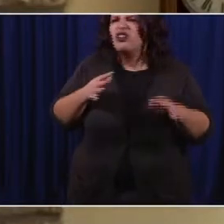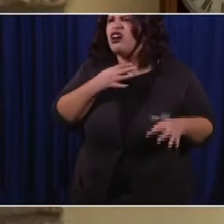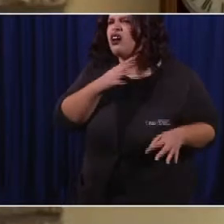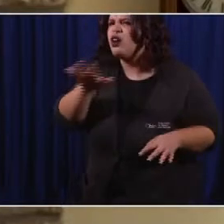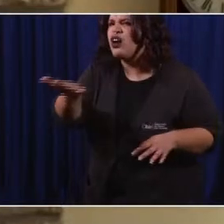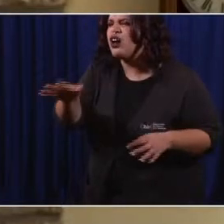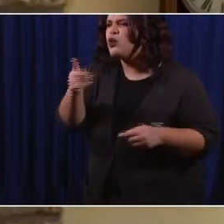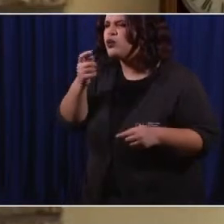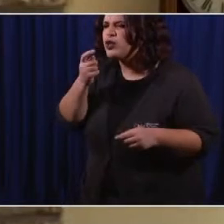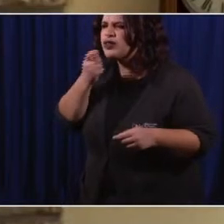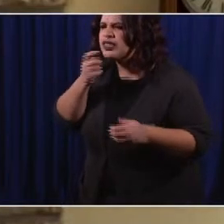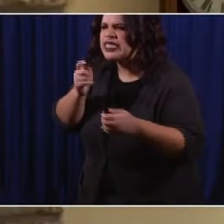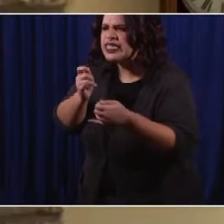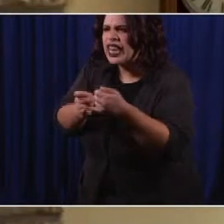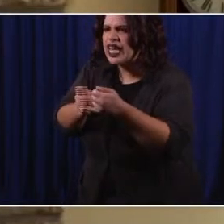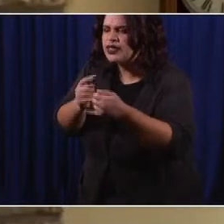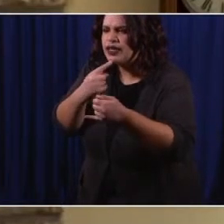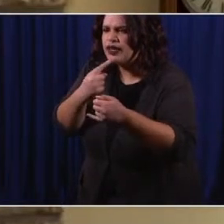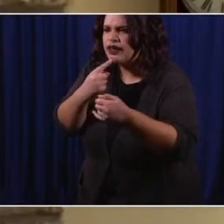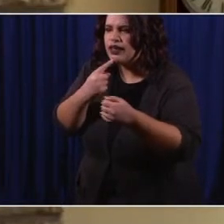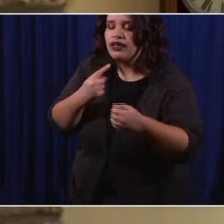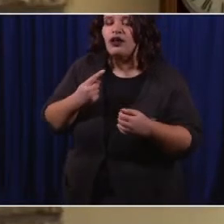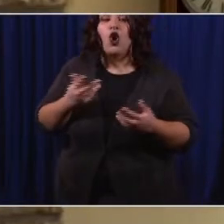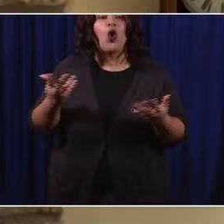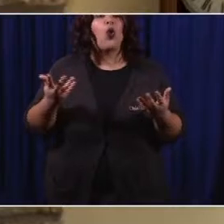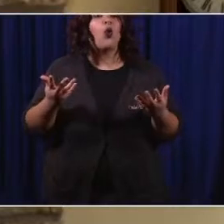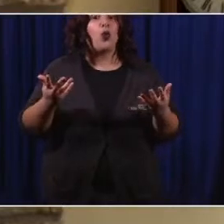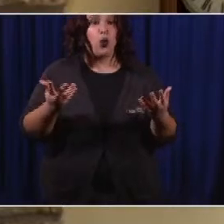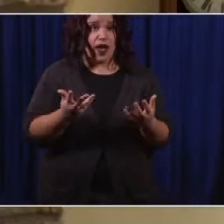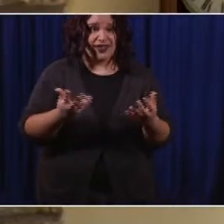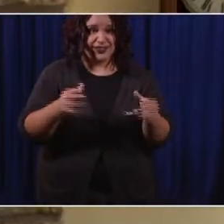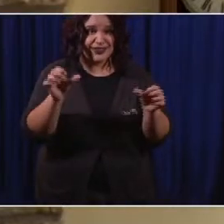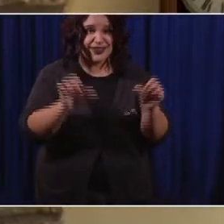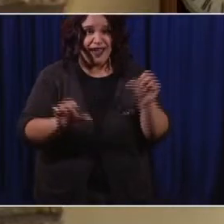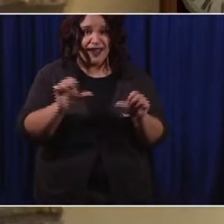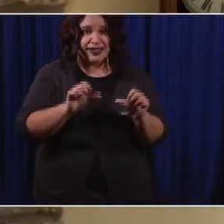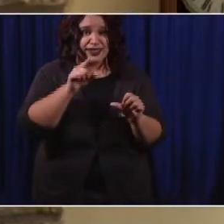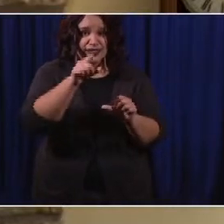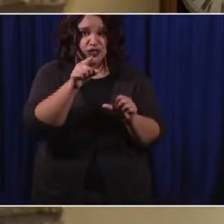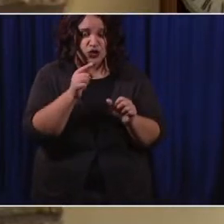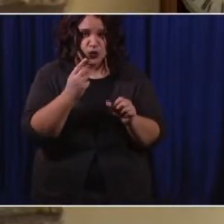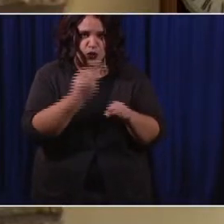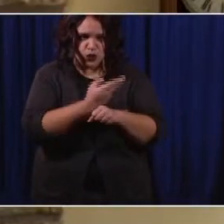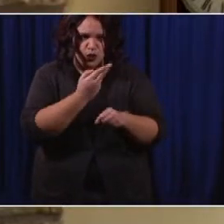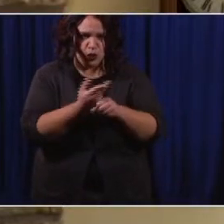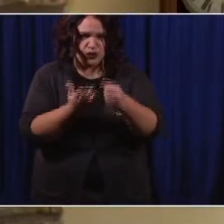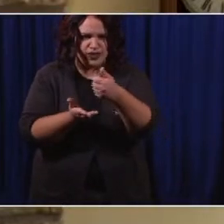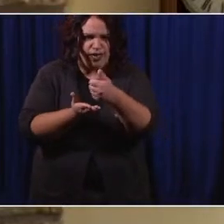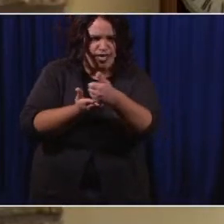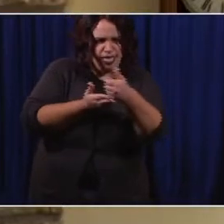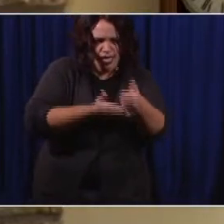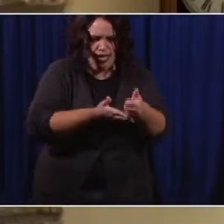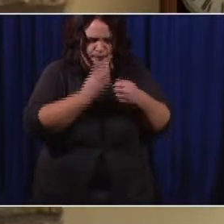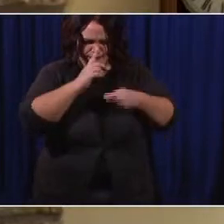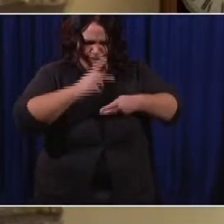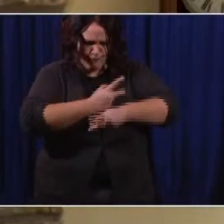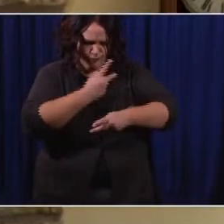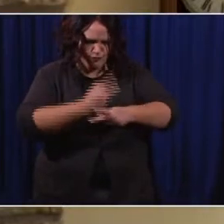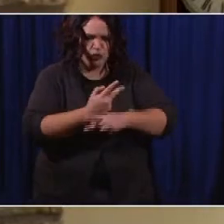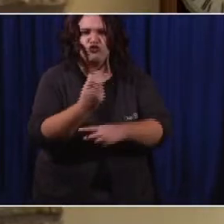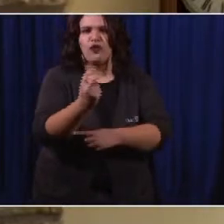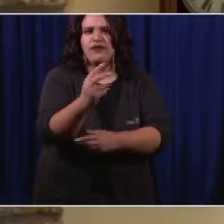me the last sentence again. What is the science that has you guys concluding that you need to cap